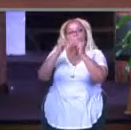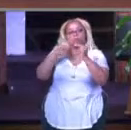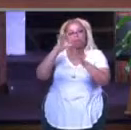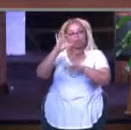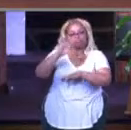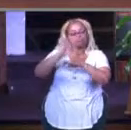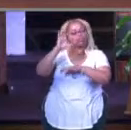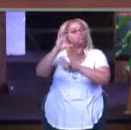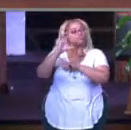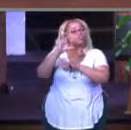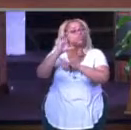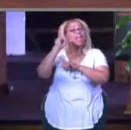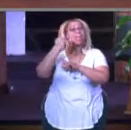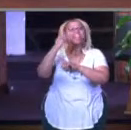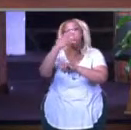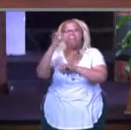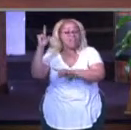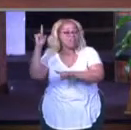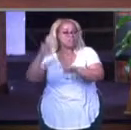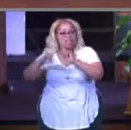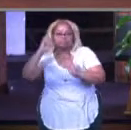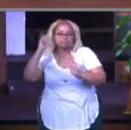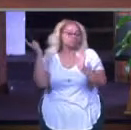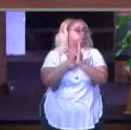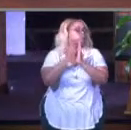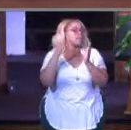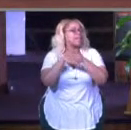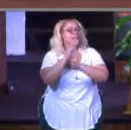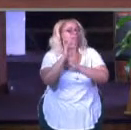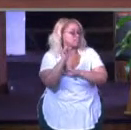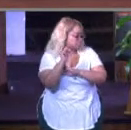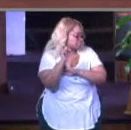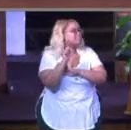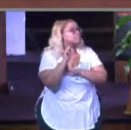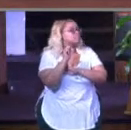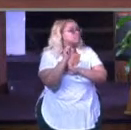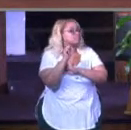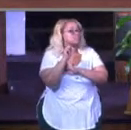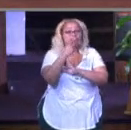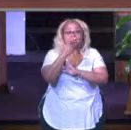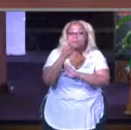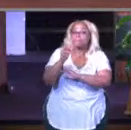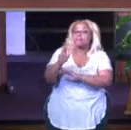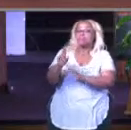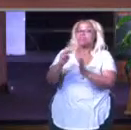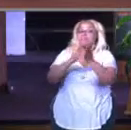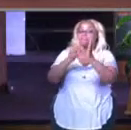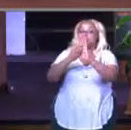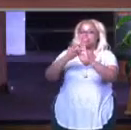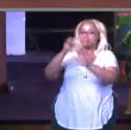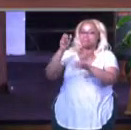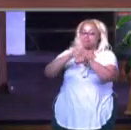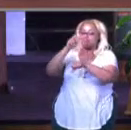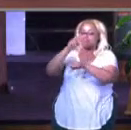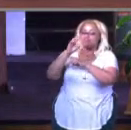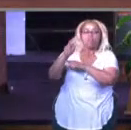build my church, and the gates of hell shall not prevail against it. Peter means